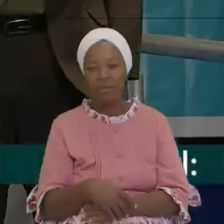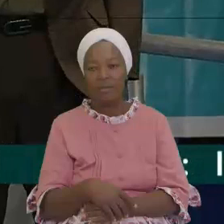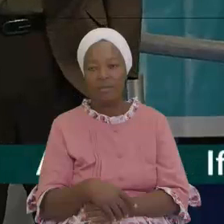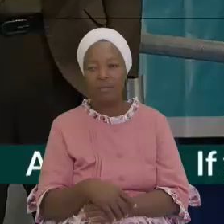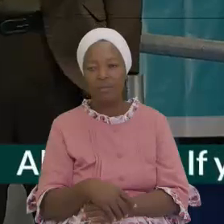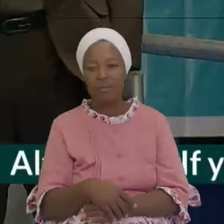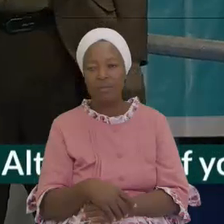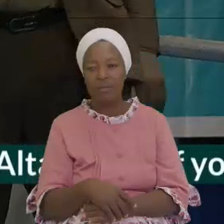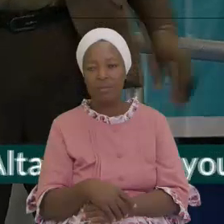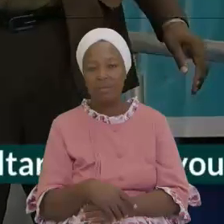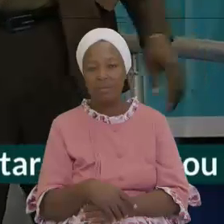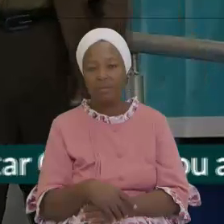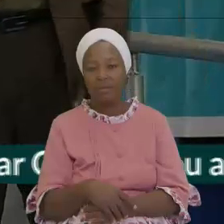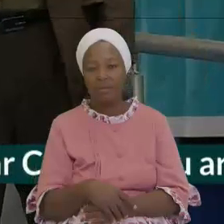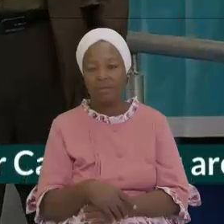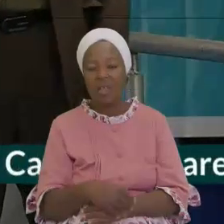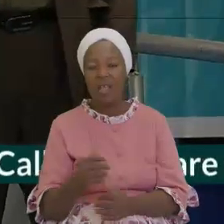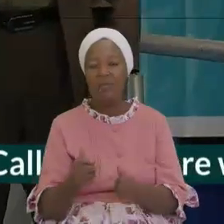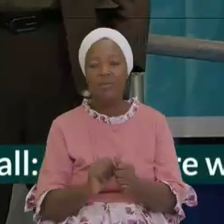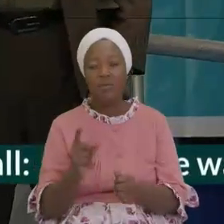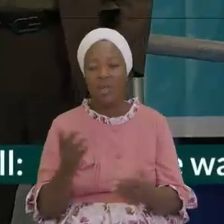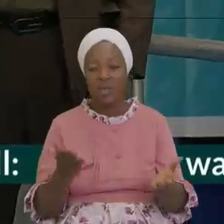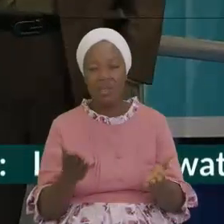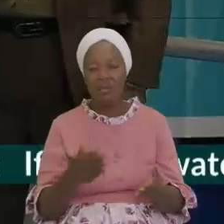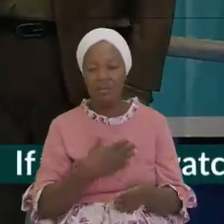To the French class. Everywhere.